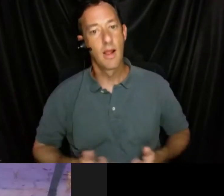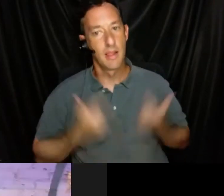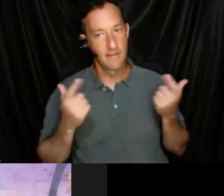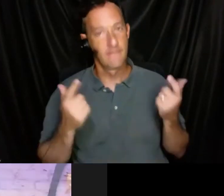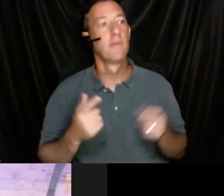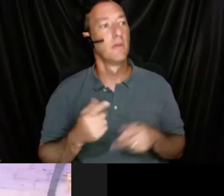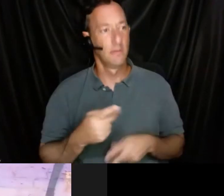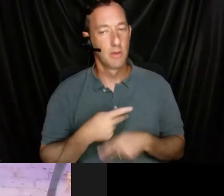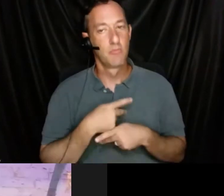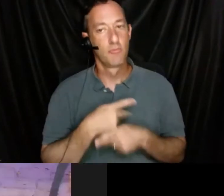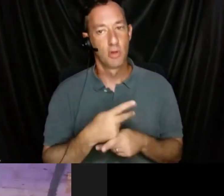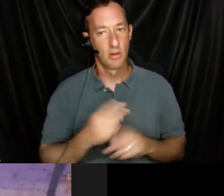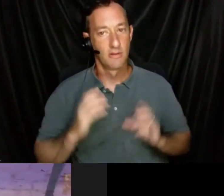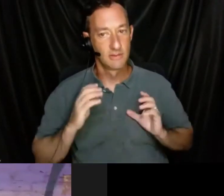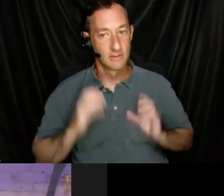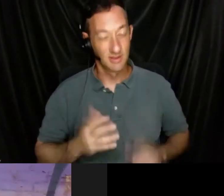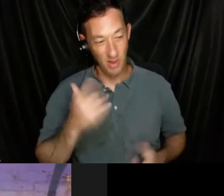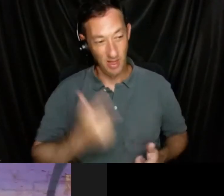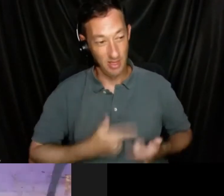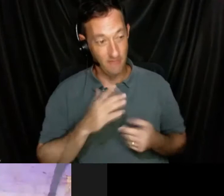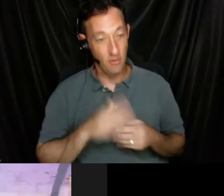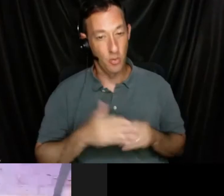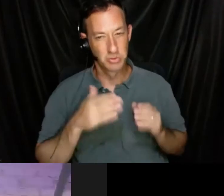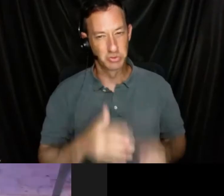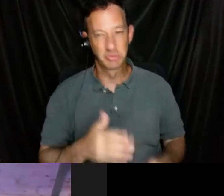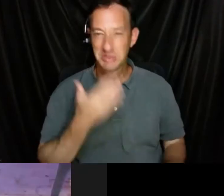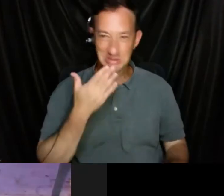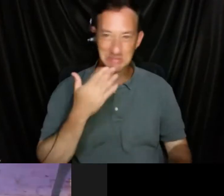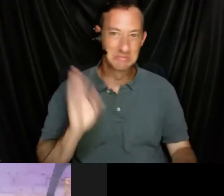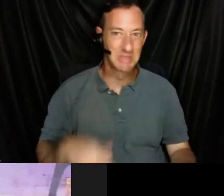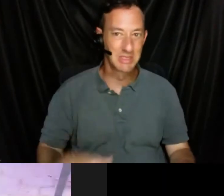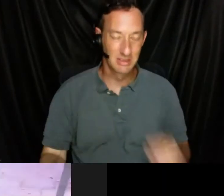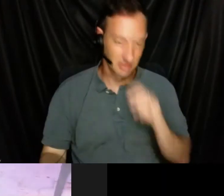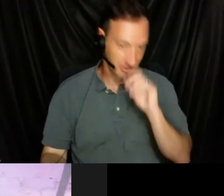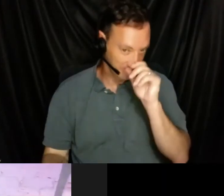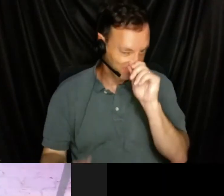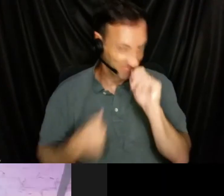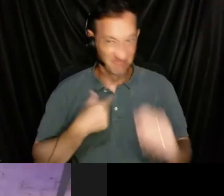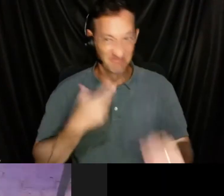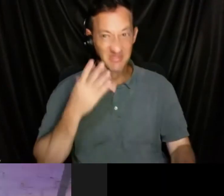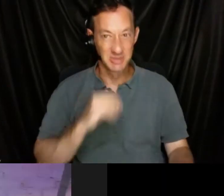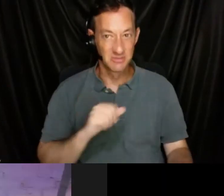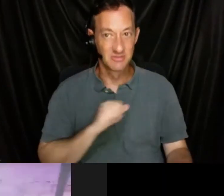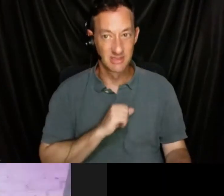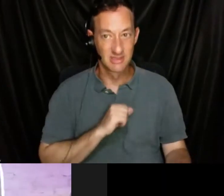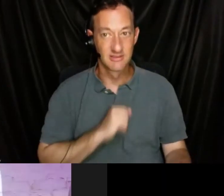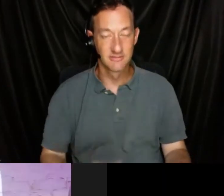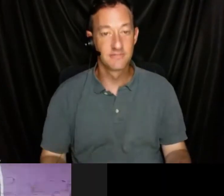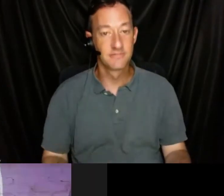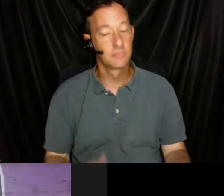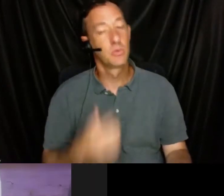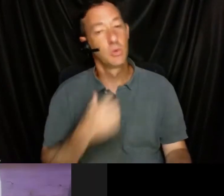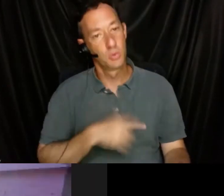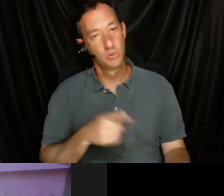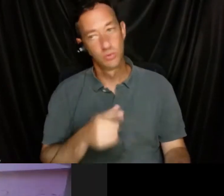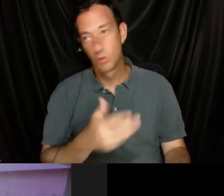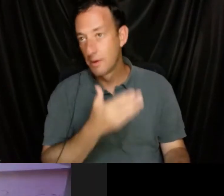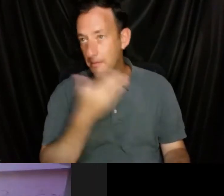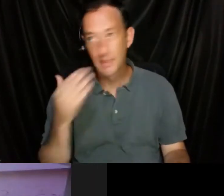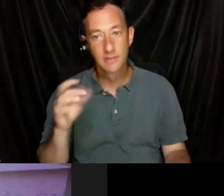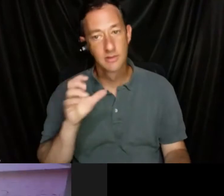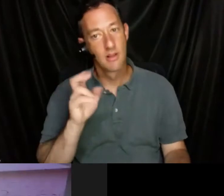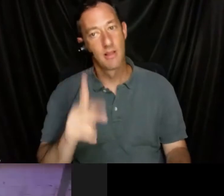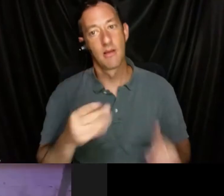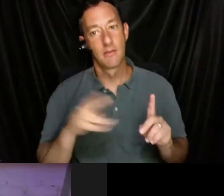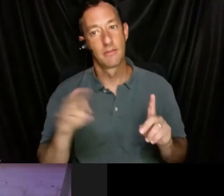productive citizens, because living on the street is a bad place to be. I have been there. Well, we wish you the very best of luck, Mr.